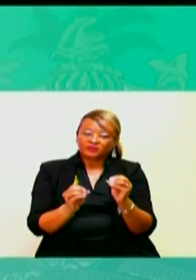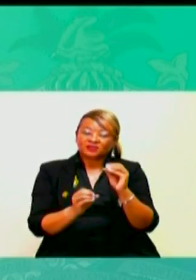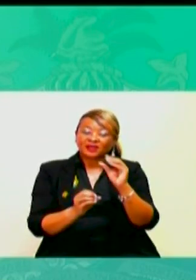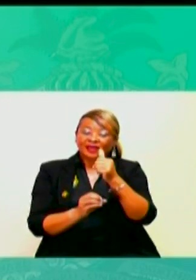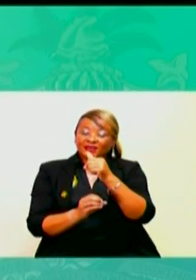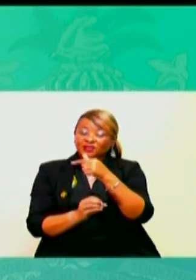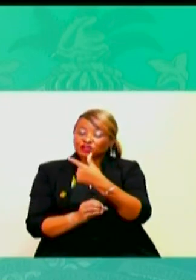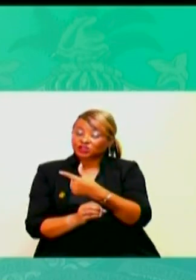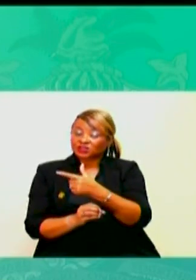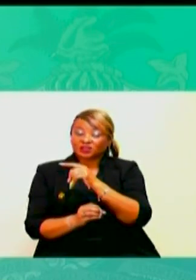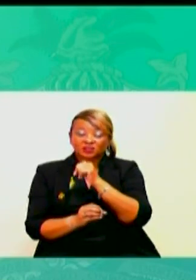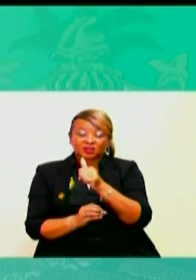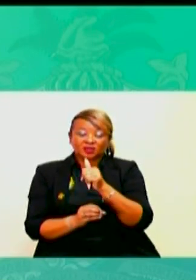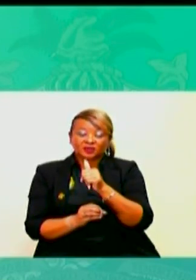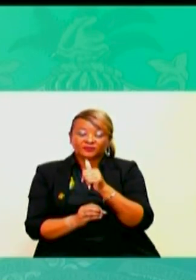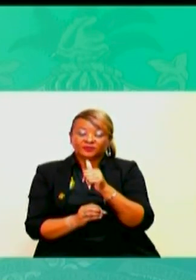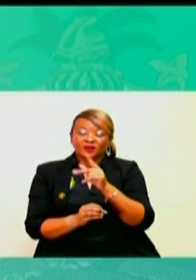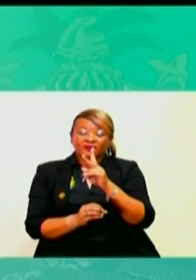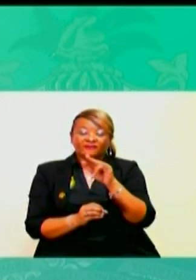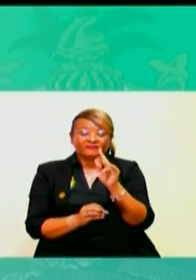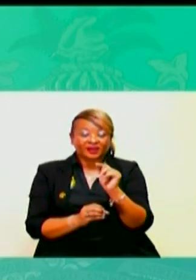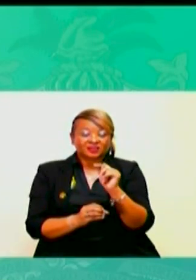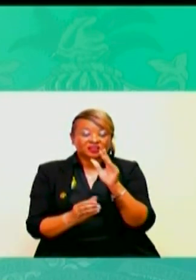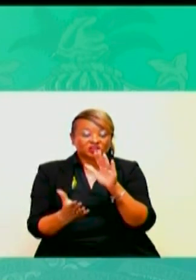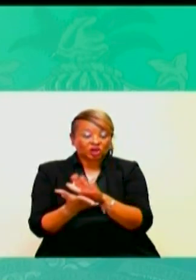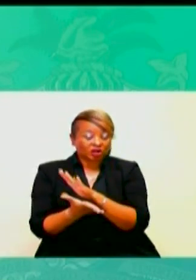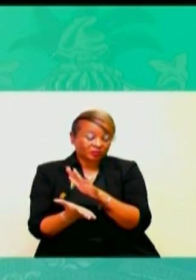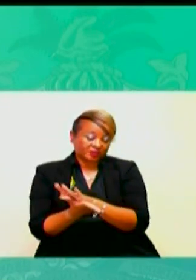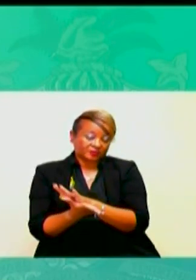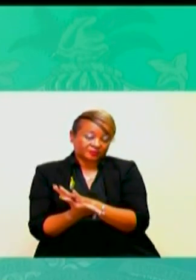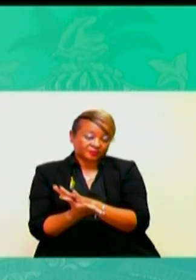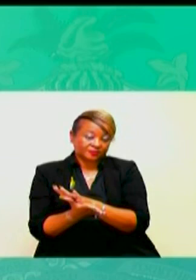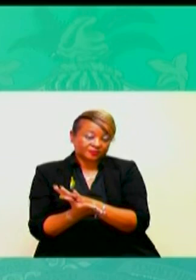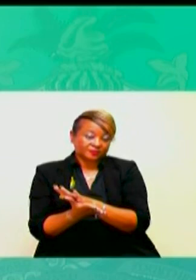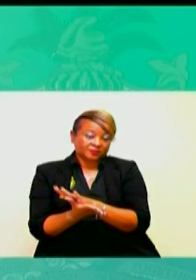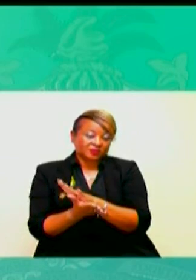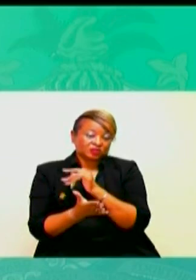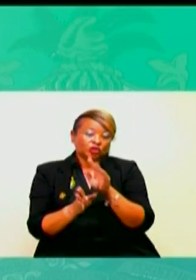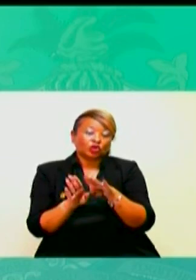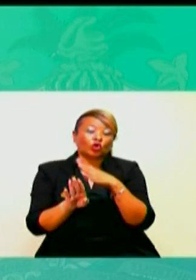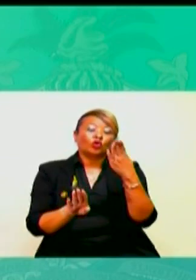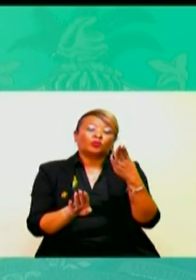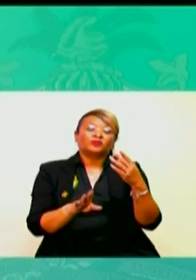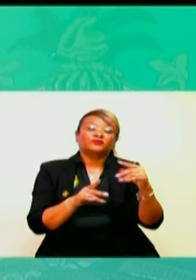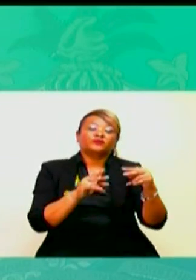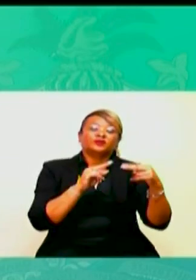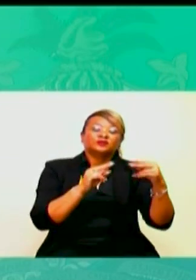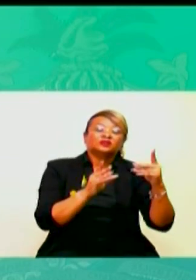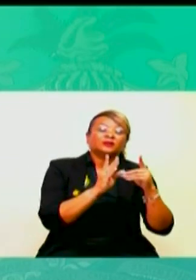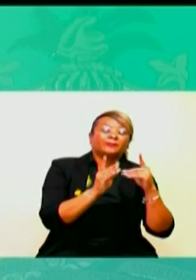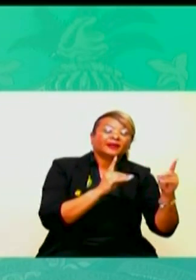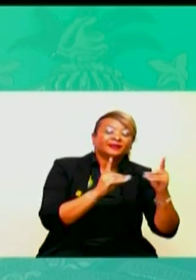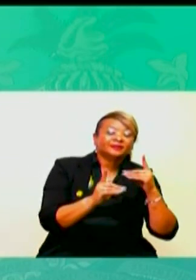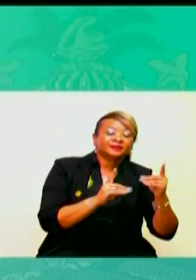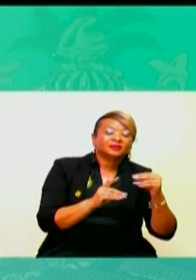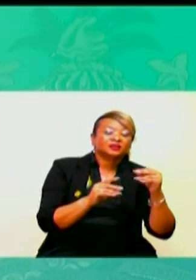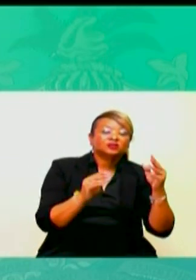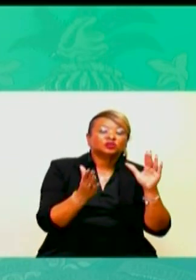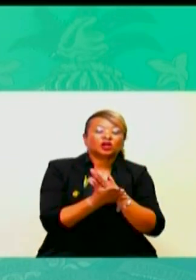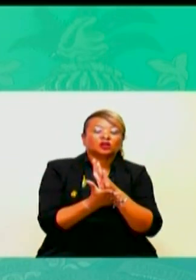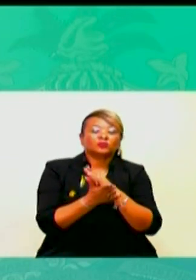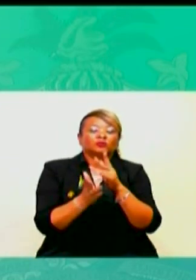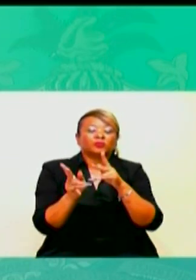not have vetted this document. We know for a fact, and this is not open for dispute or debate, that this document was